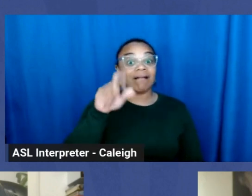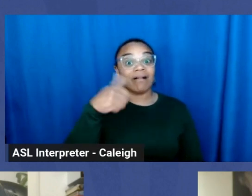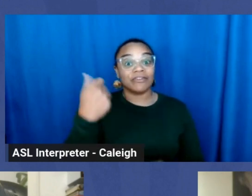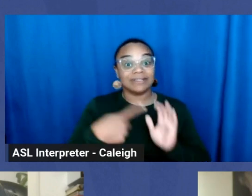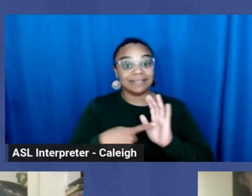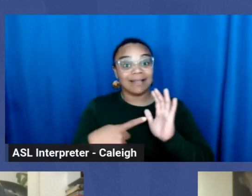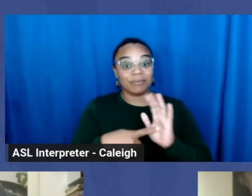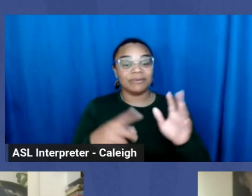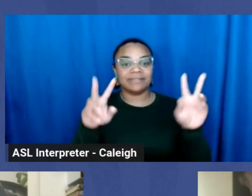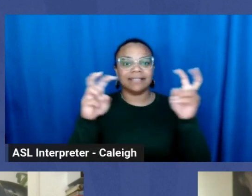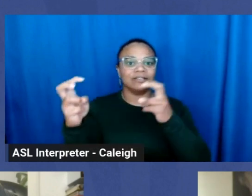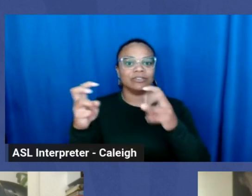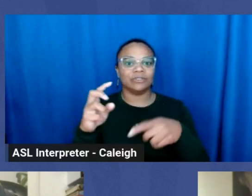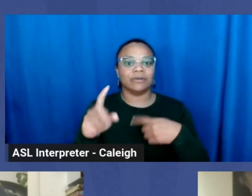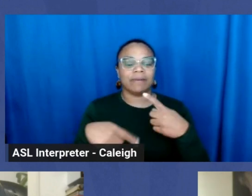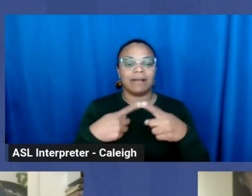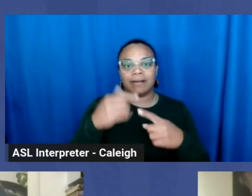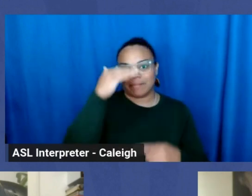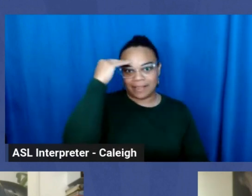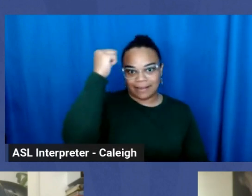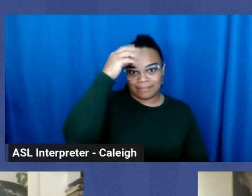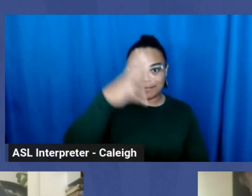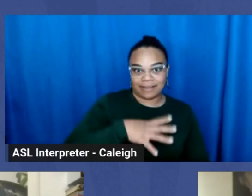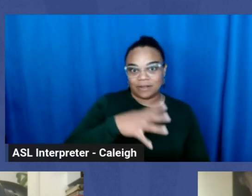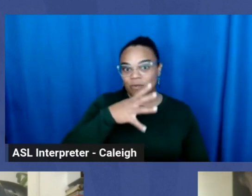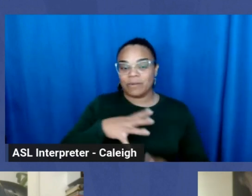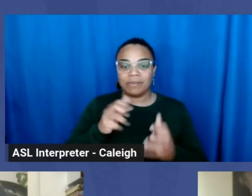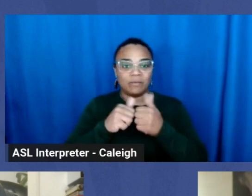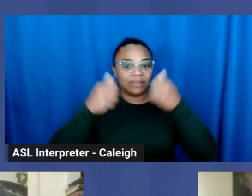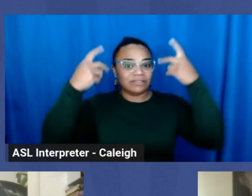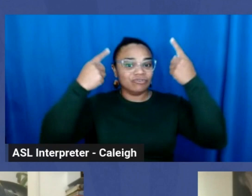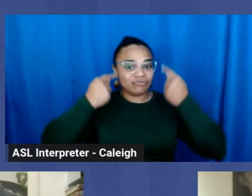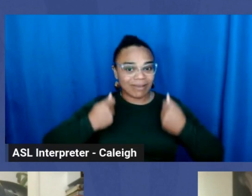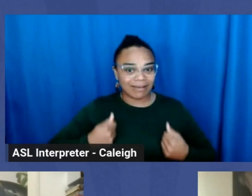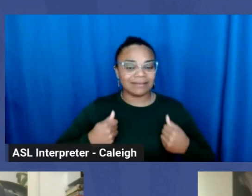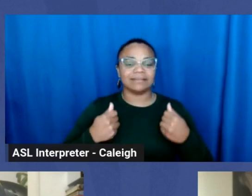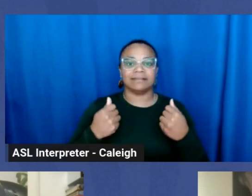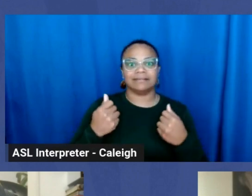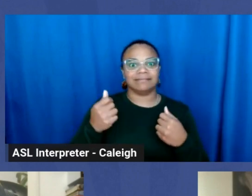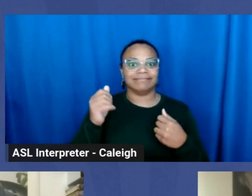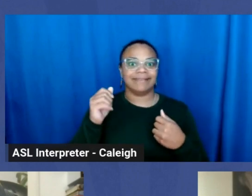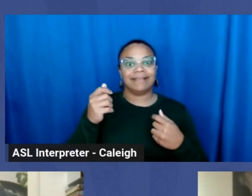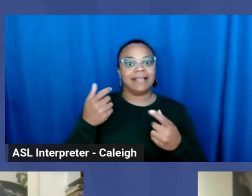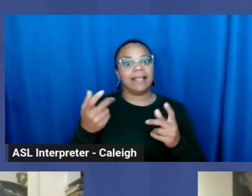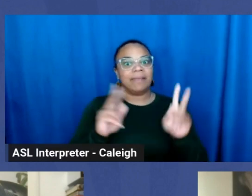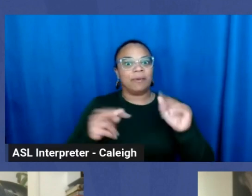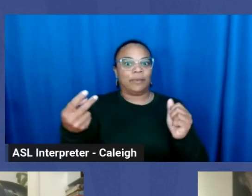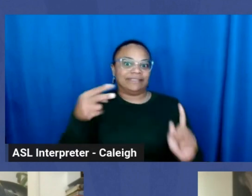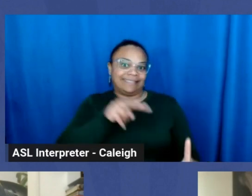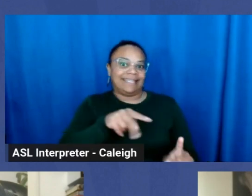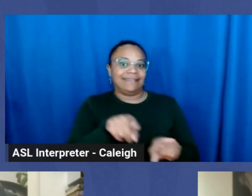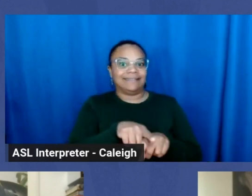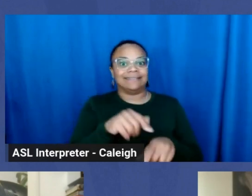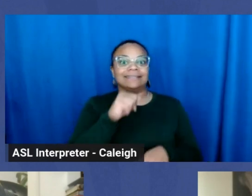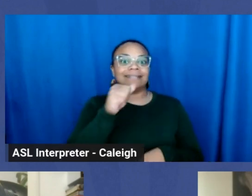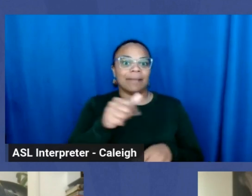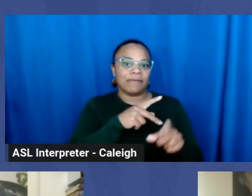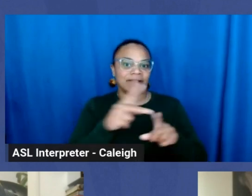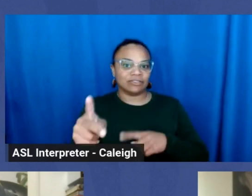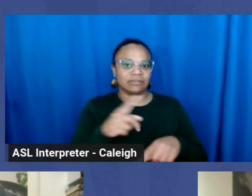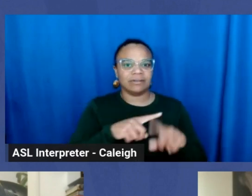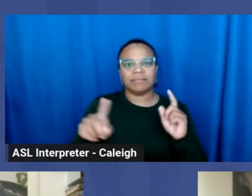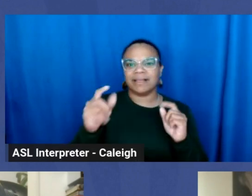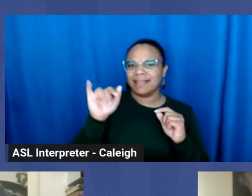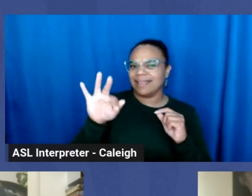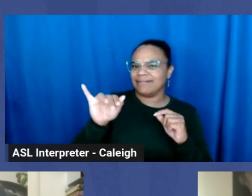whole issue of Black men and women with dreads, and that's deemed unprofessional. But other races, they